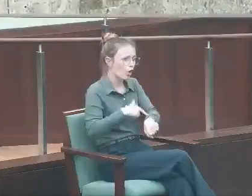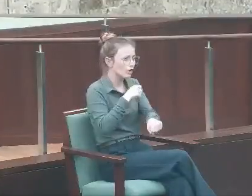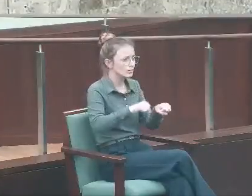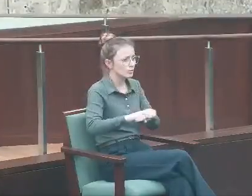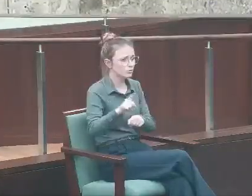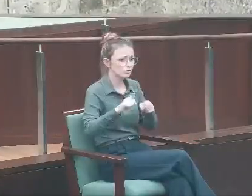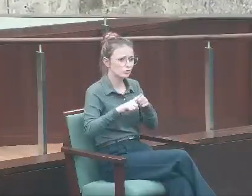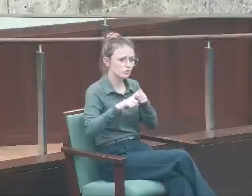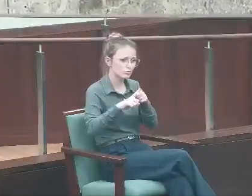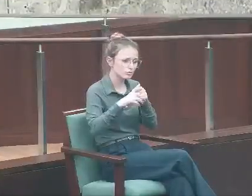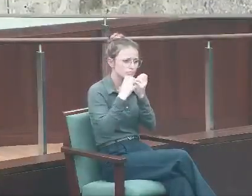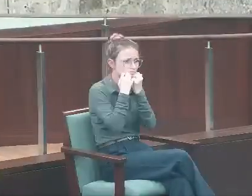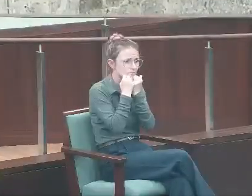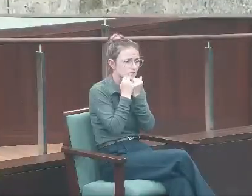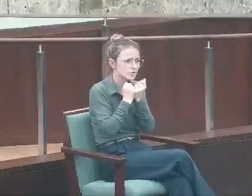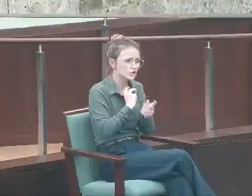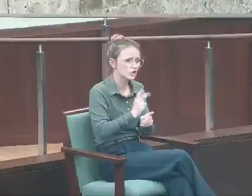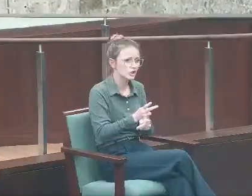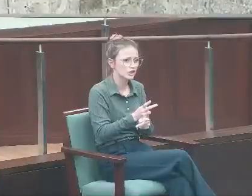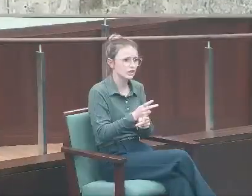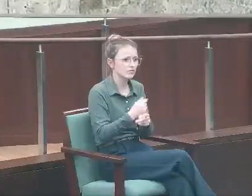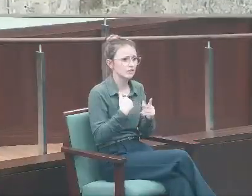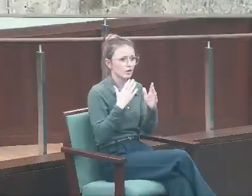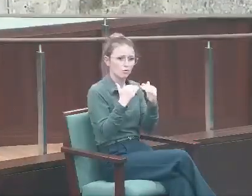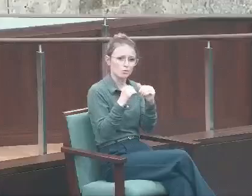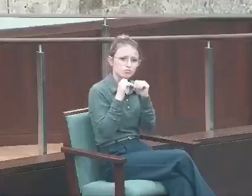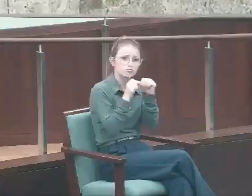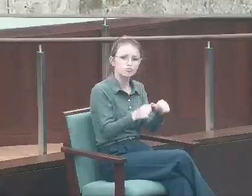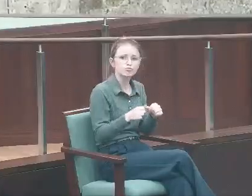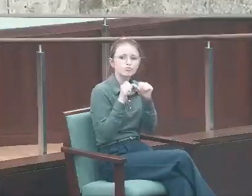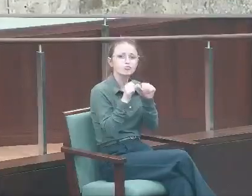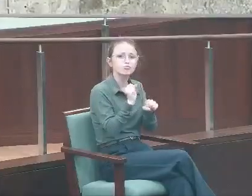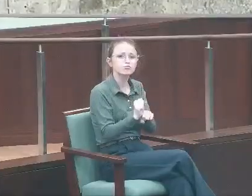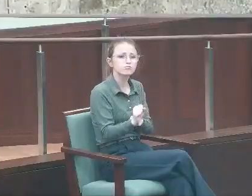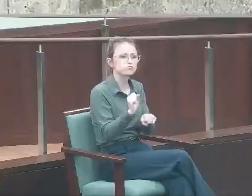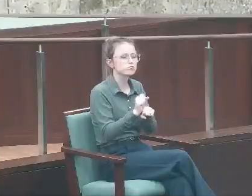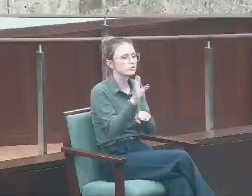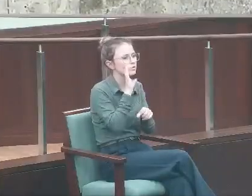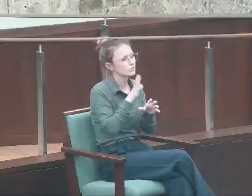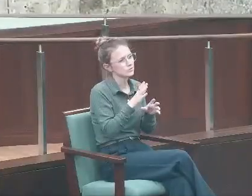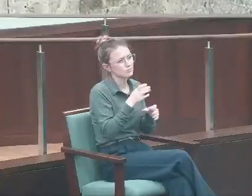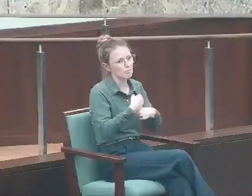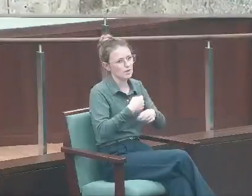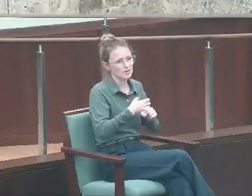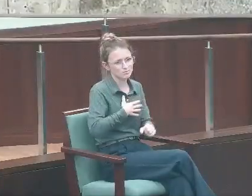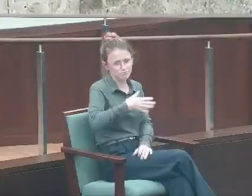it, and I hope that as I do that I will make him proud.